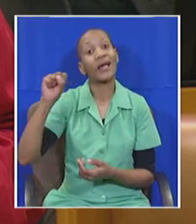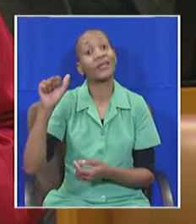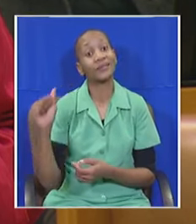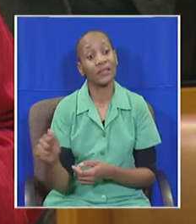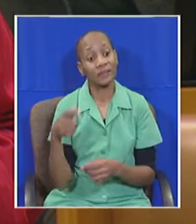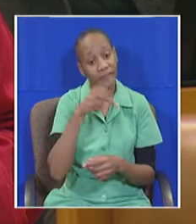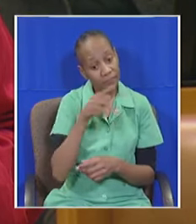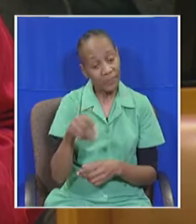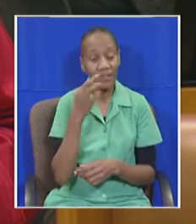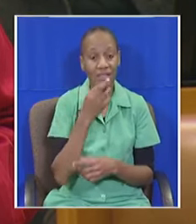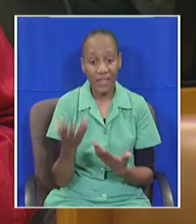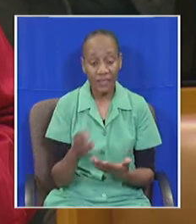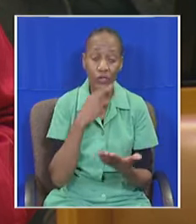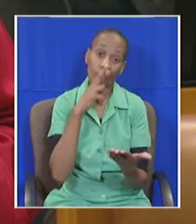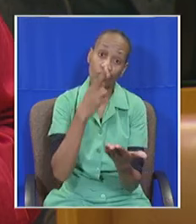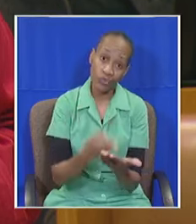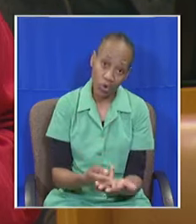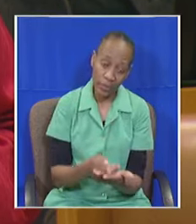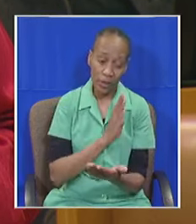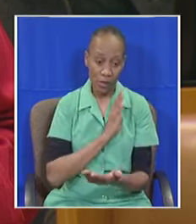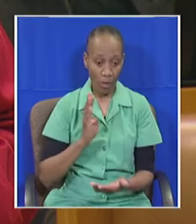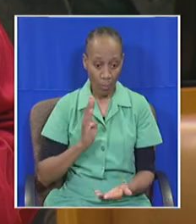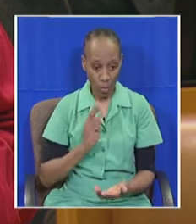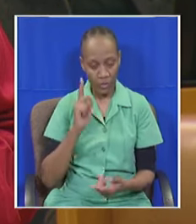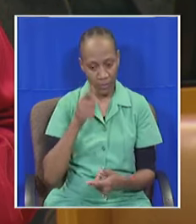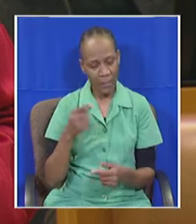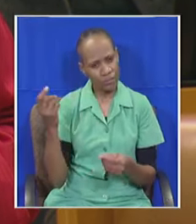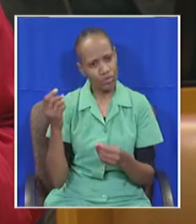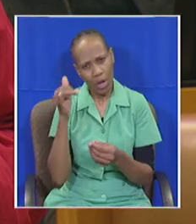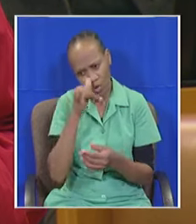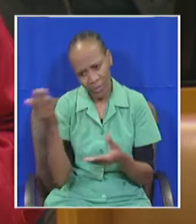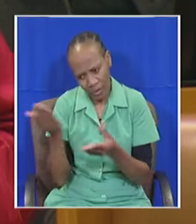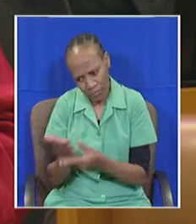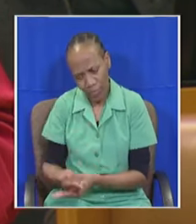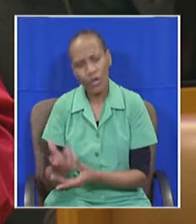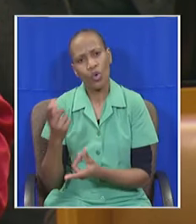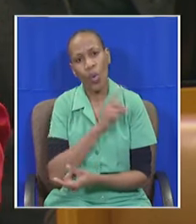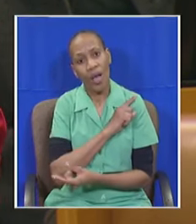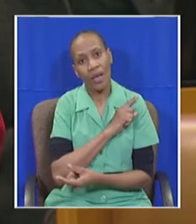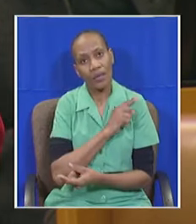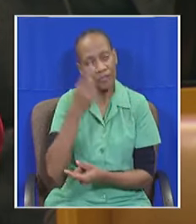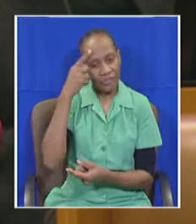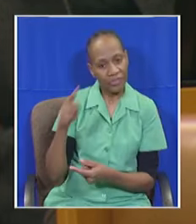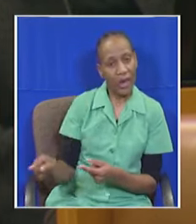Buthelezi and his board must be criminally charged for contravening several sections of